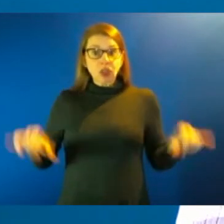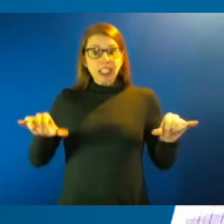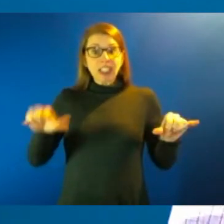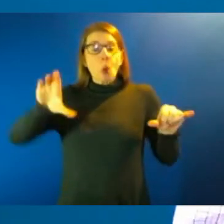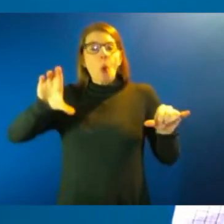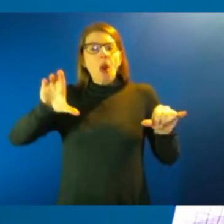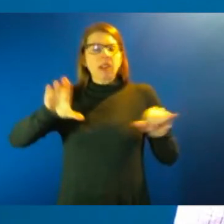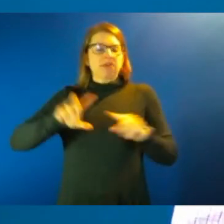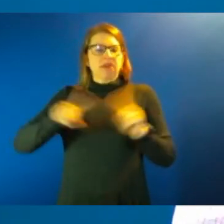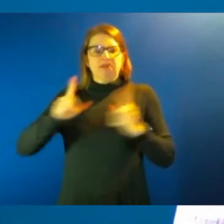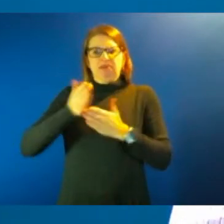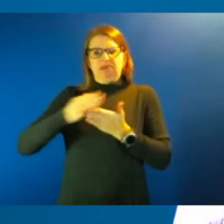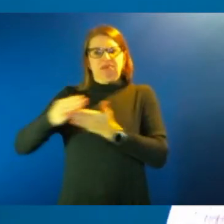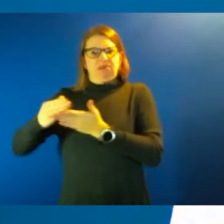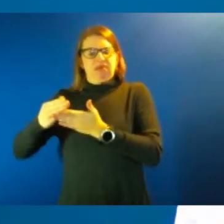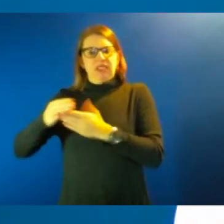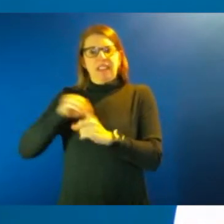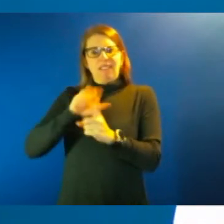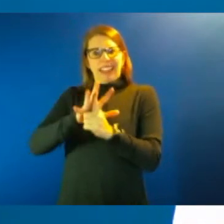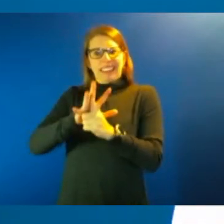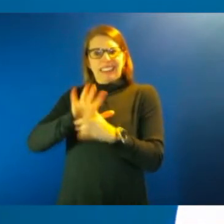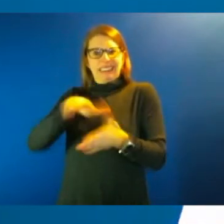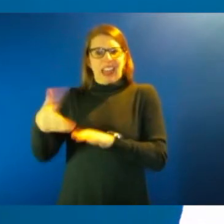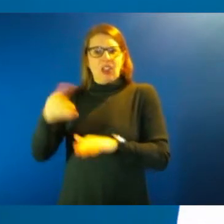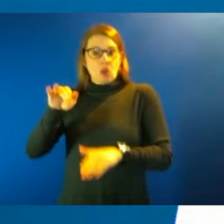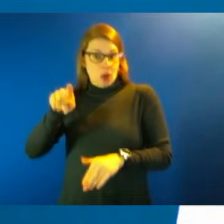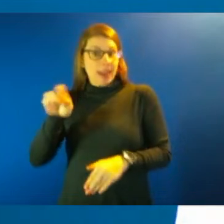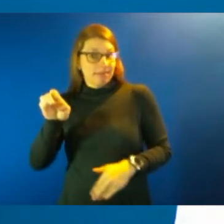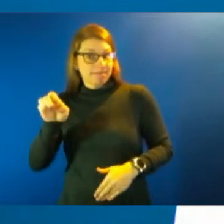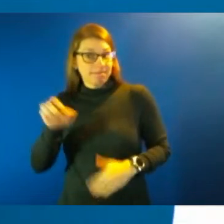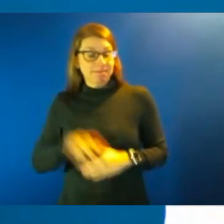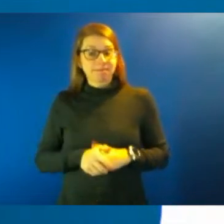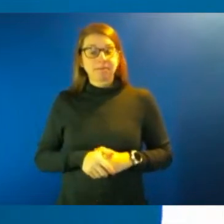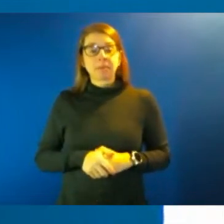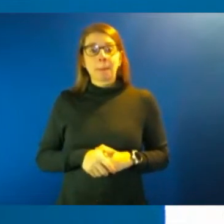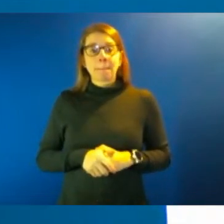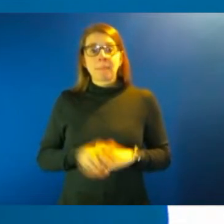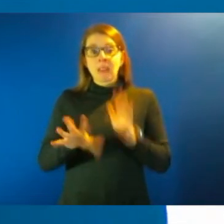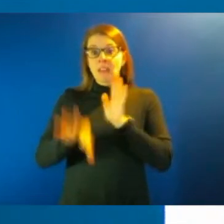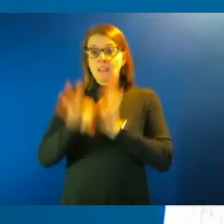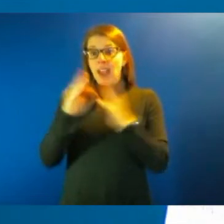are affecting death rates. And so what we found was that